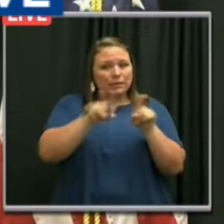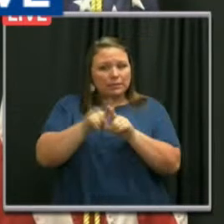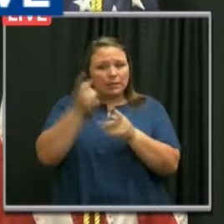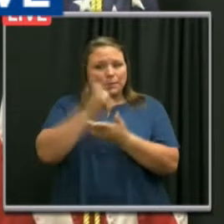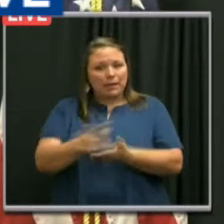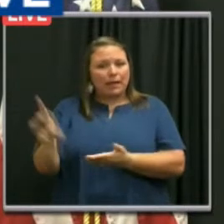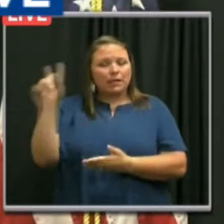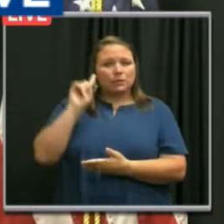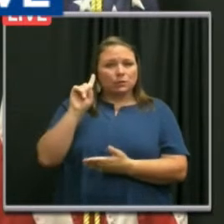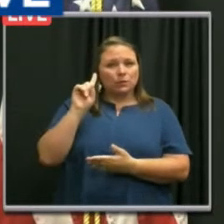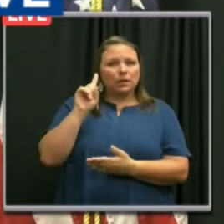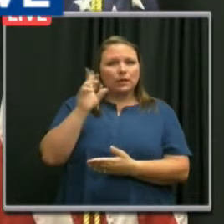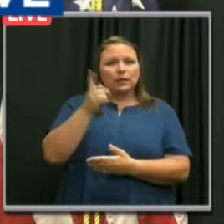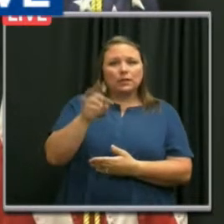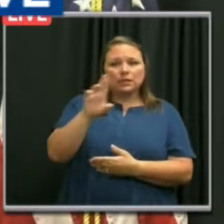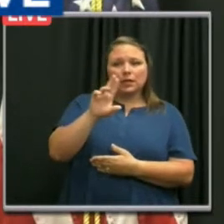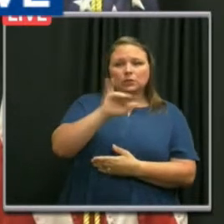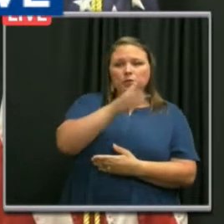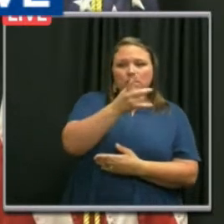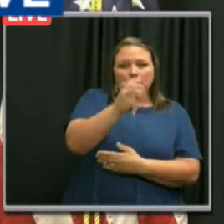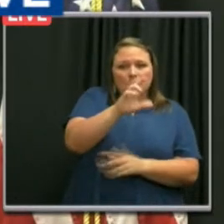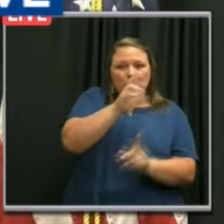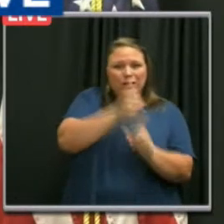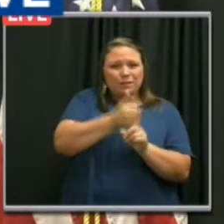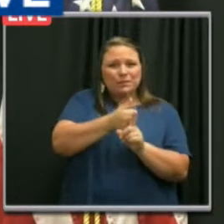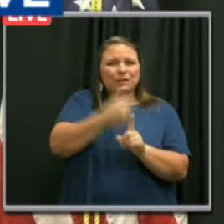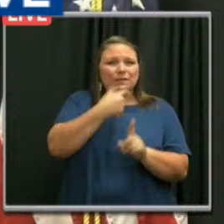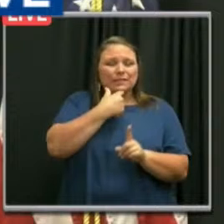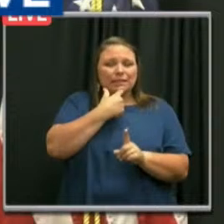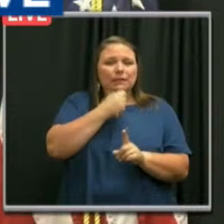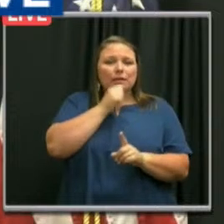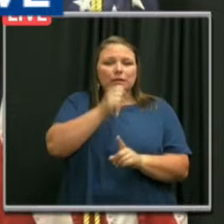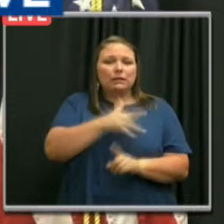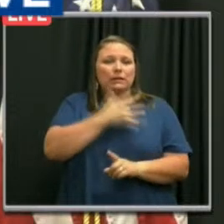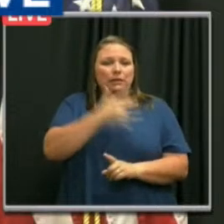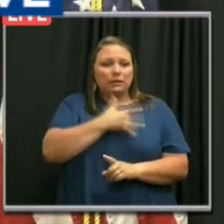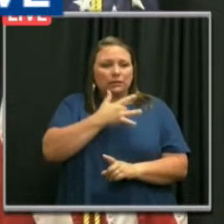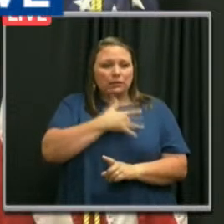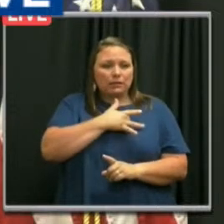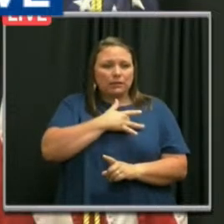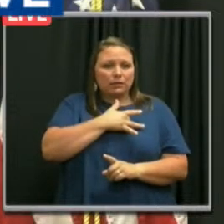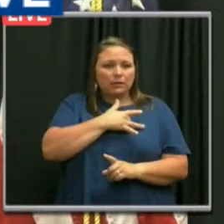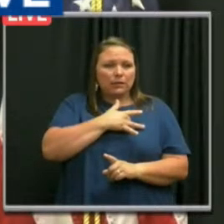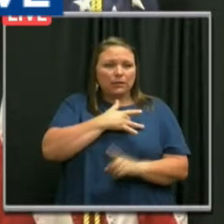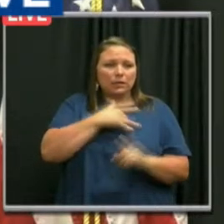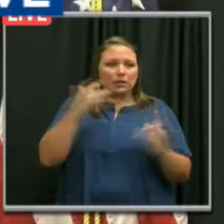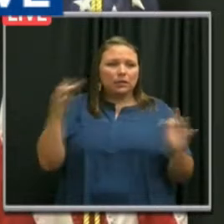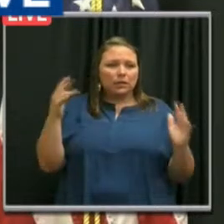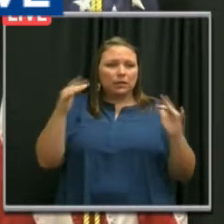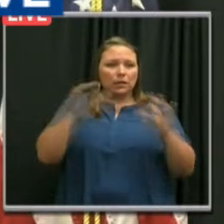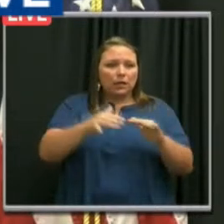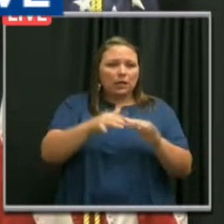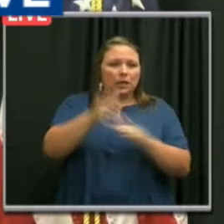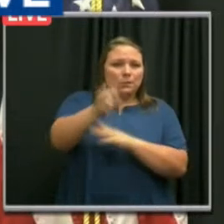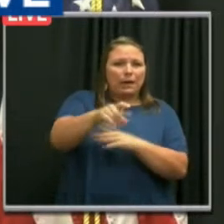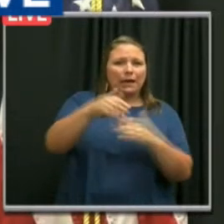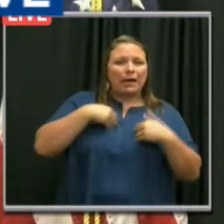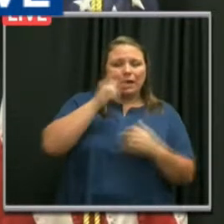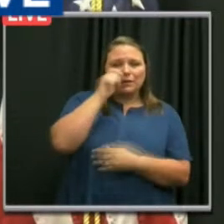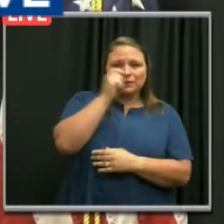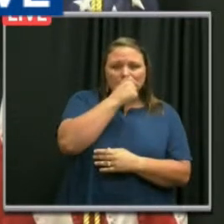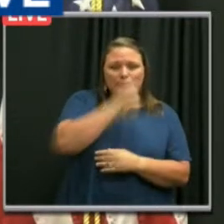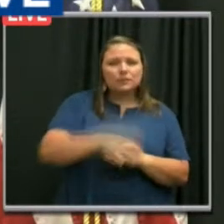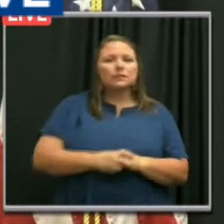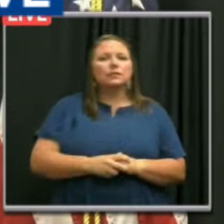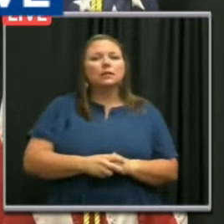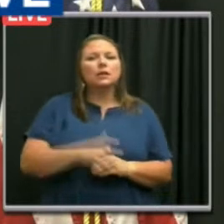week ago where Dr. Hunger said he did not believe that mere attendance at the protest warranted testing. I'm